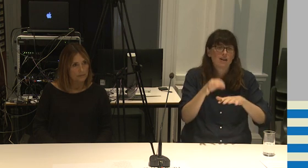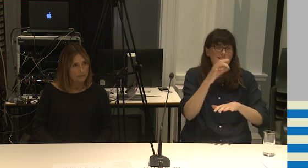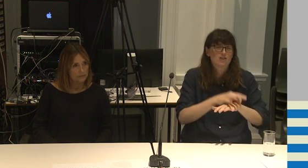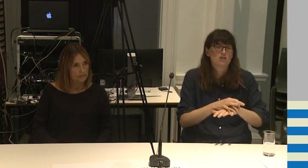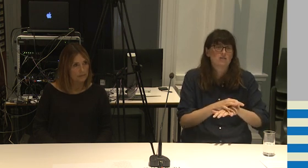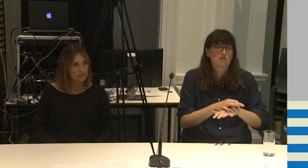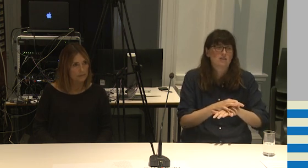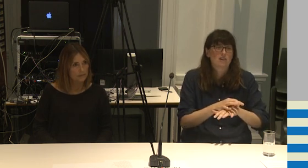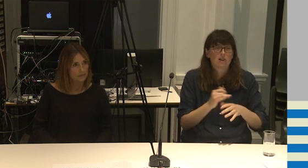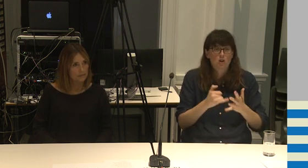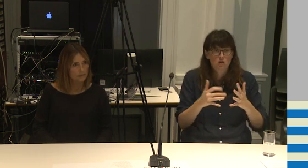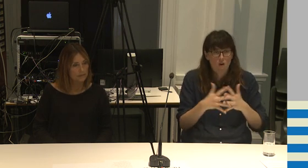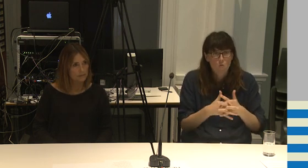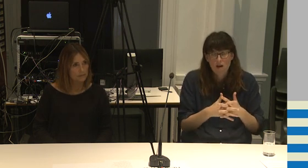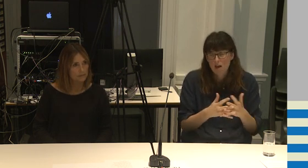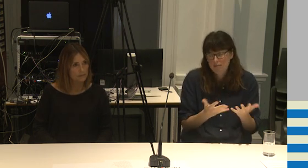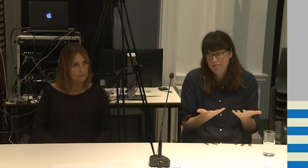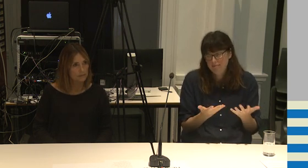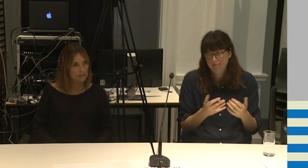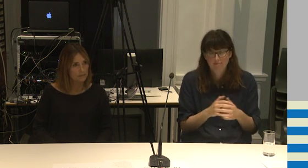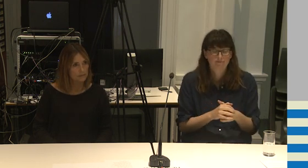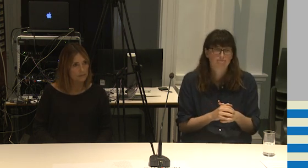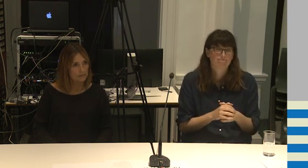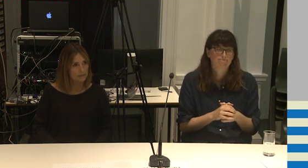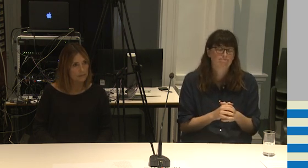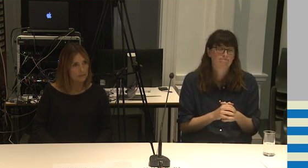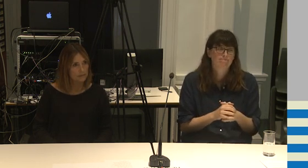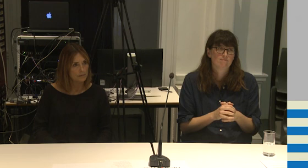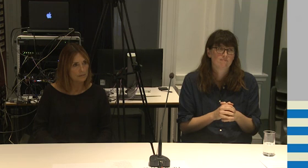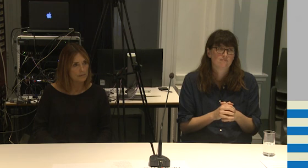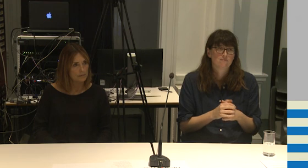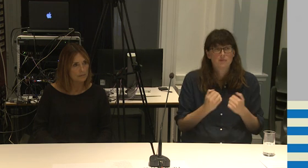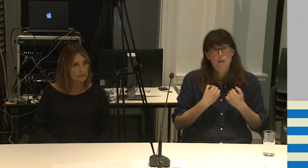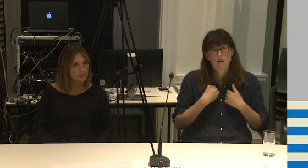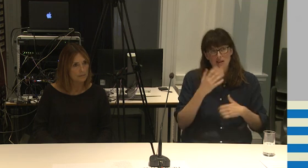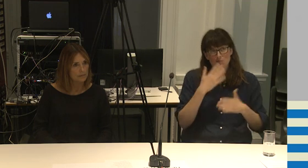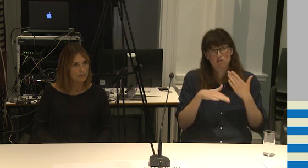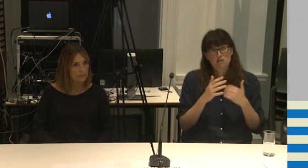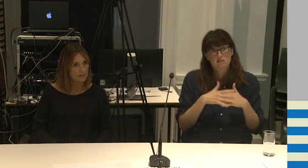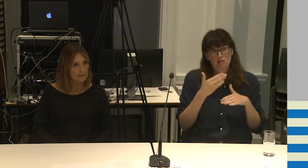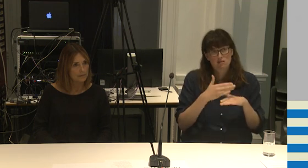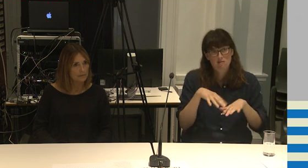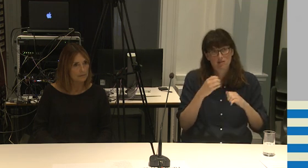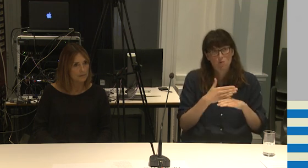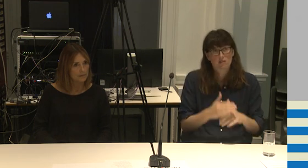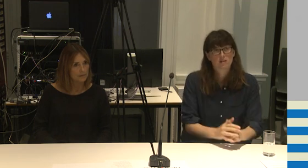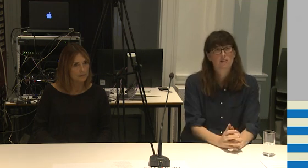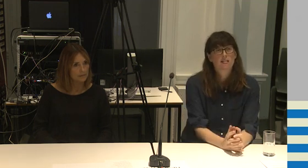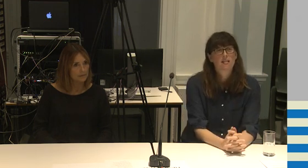architecture, such as the software being inaccessible. So that's been my experience of starting work.